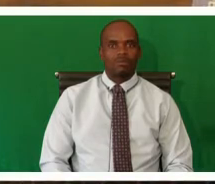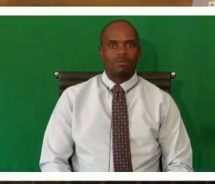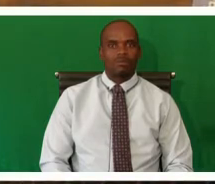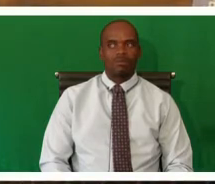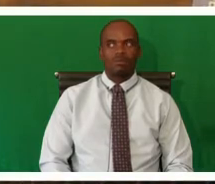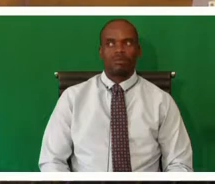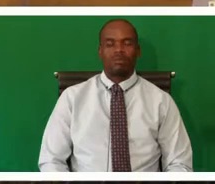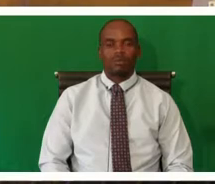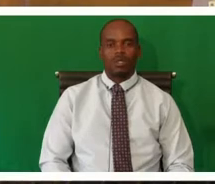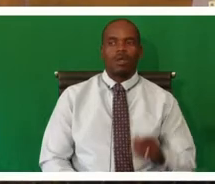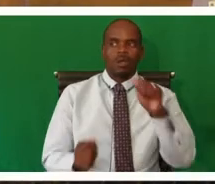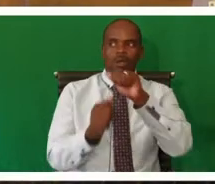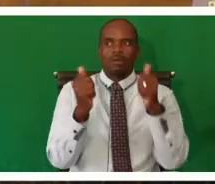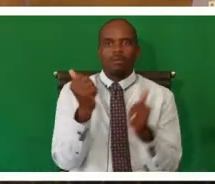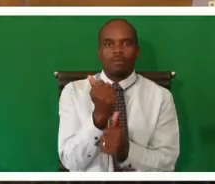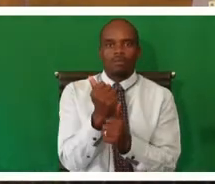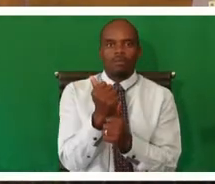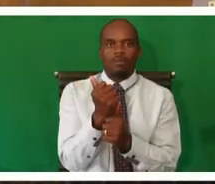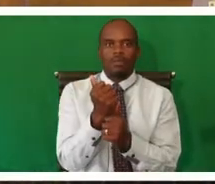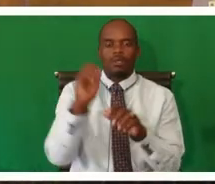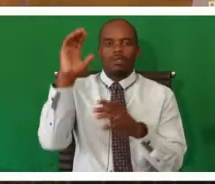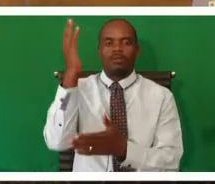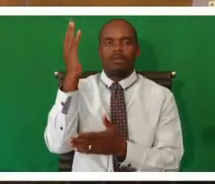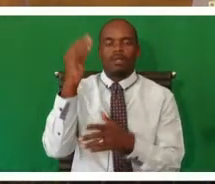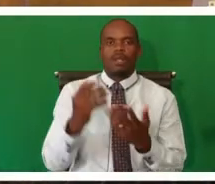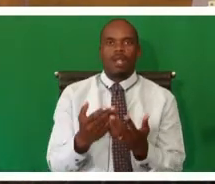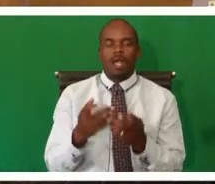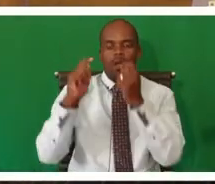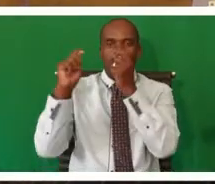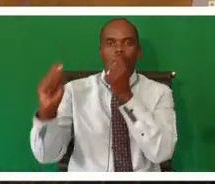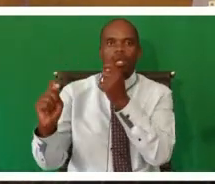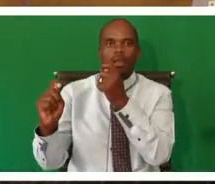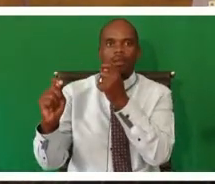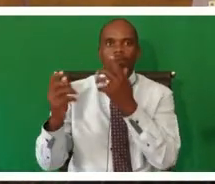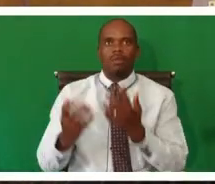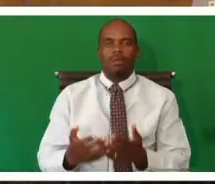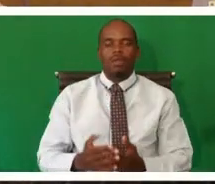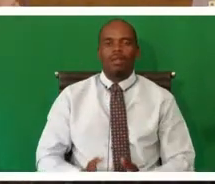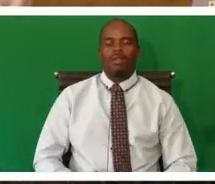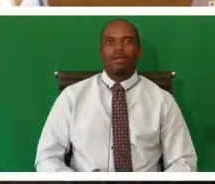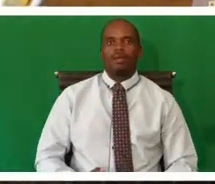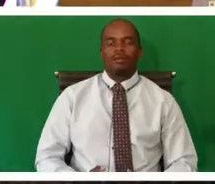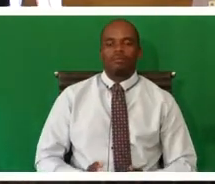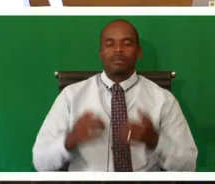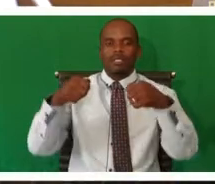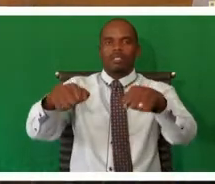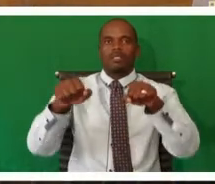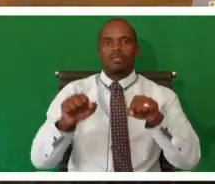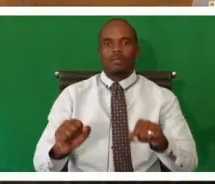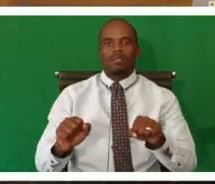Speaker, Honorable Lusima Bena, the Chairperson of Committees,